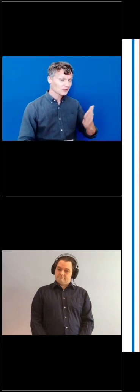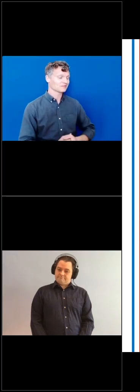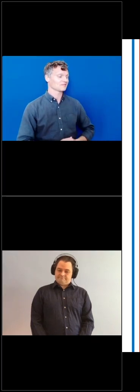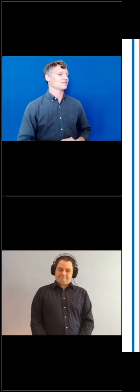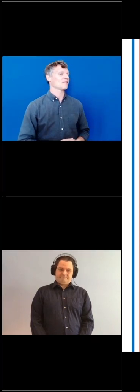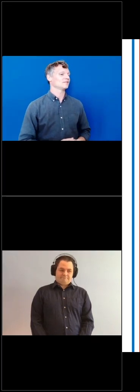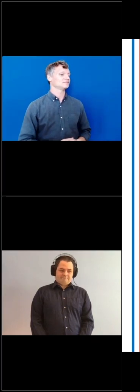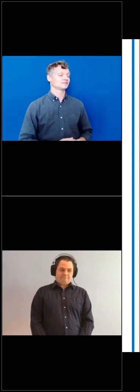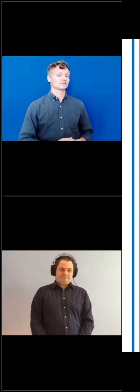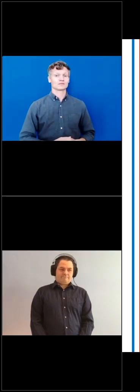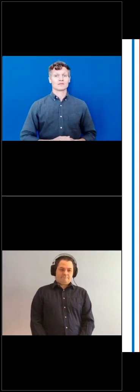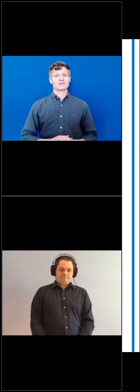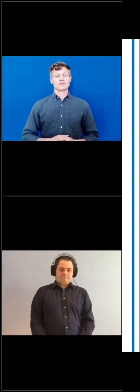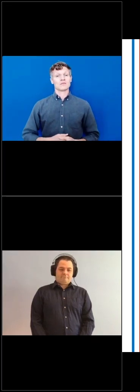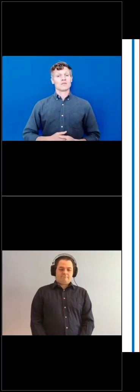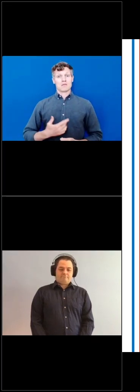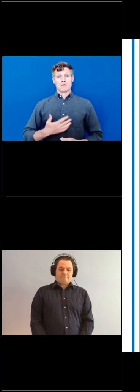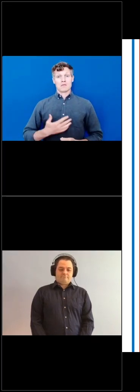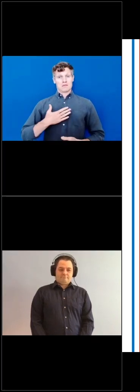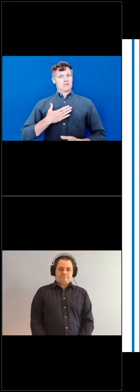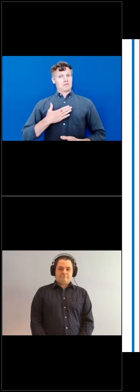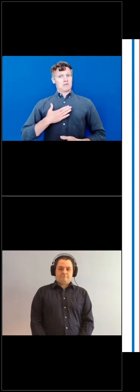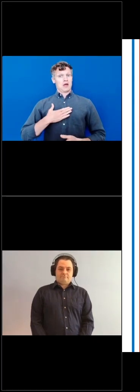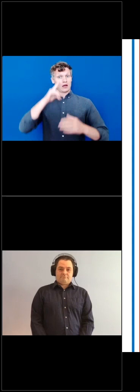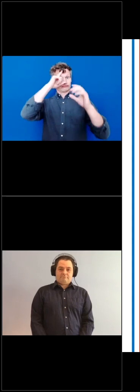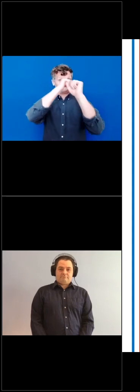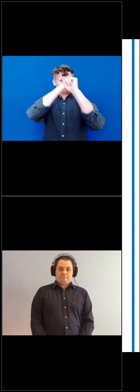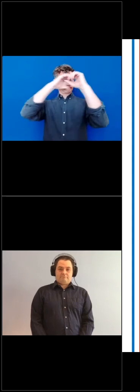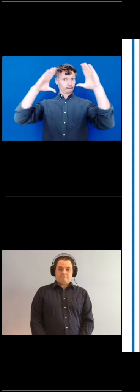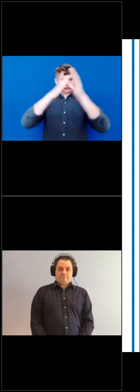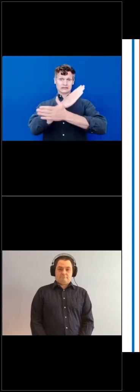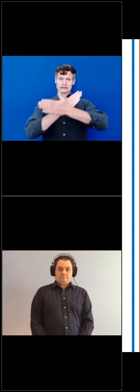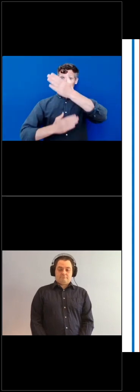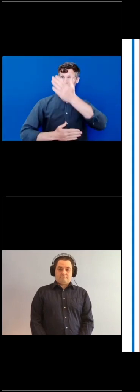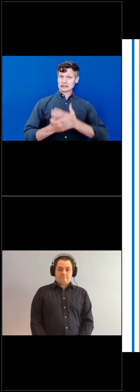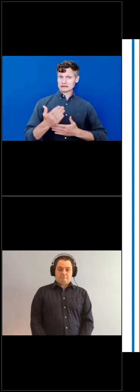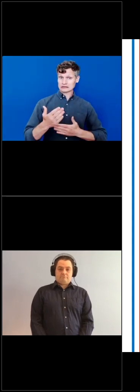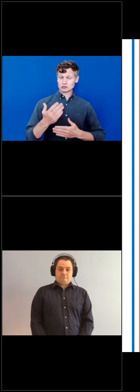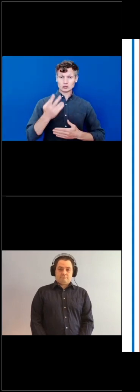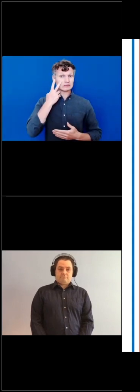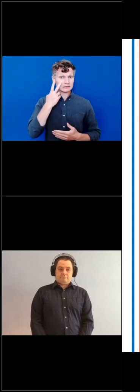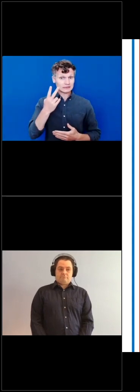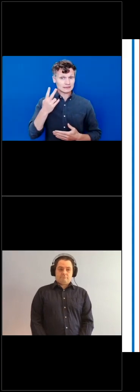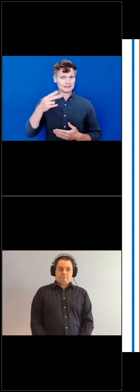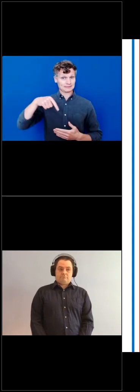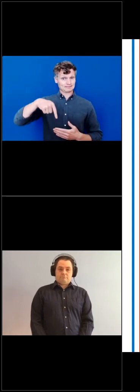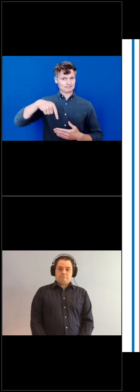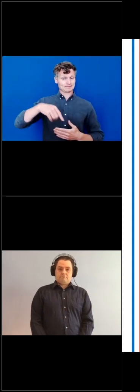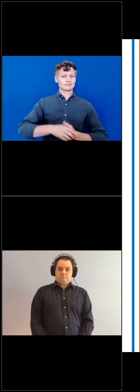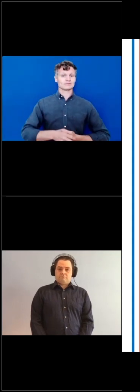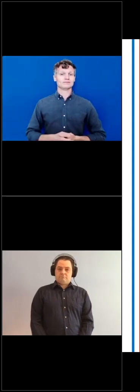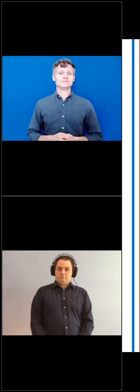My understanding of concept of disability is all about how it has evolved